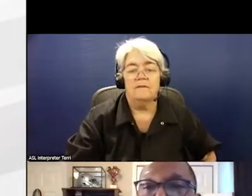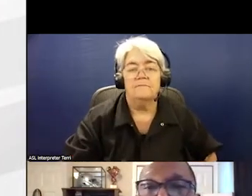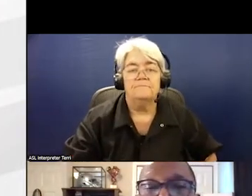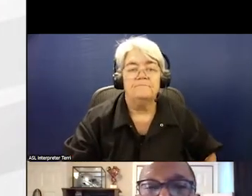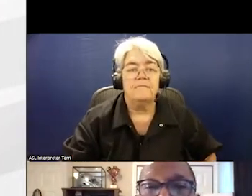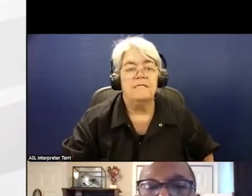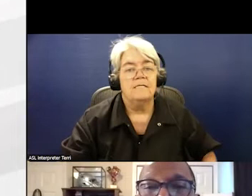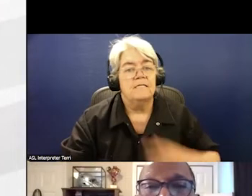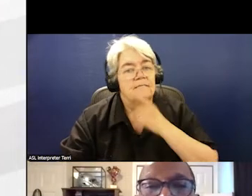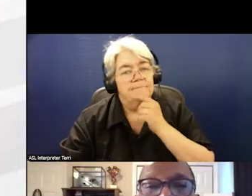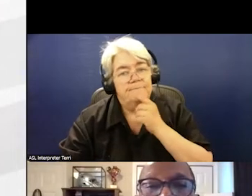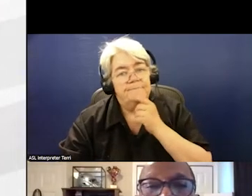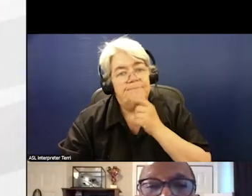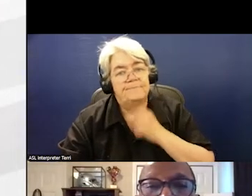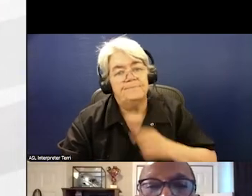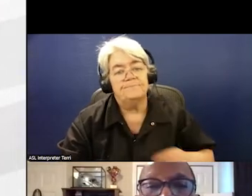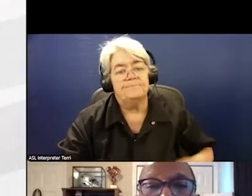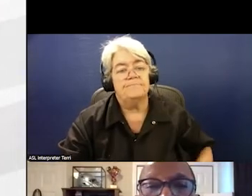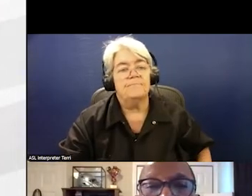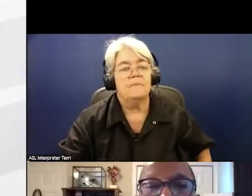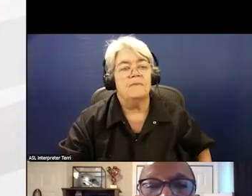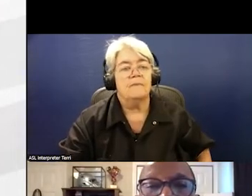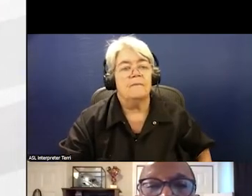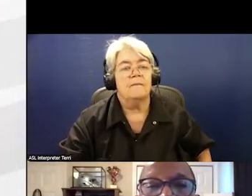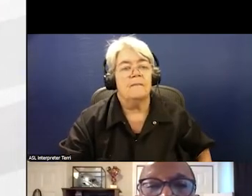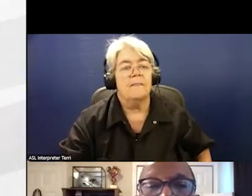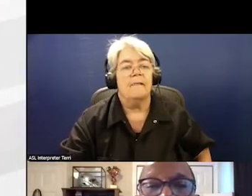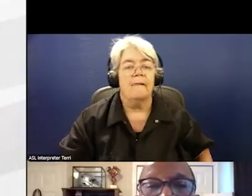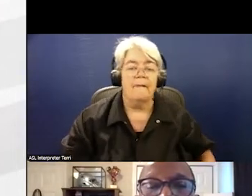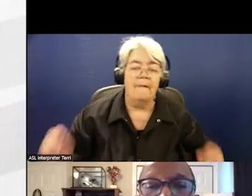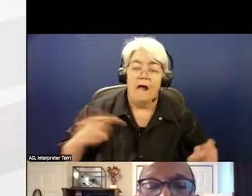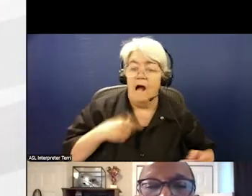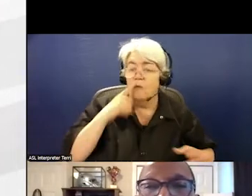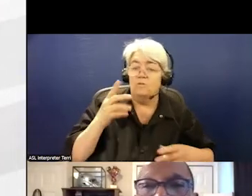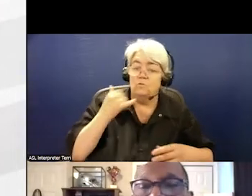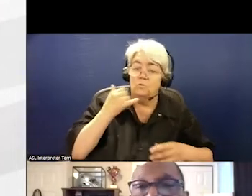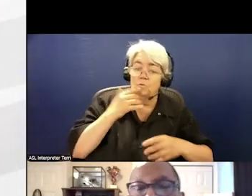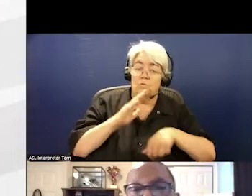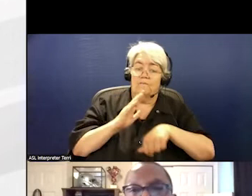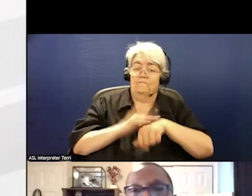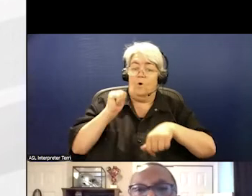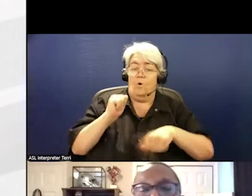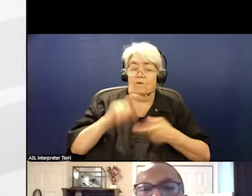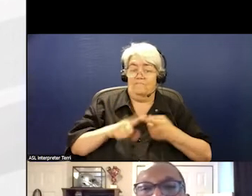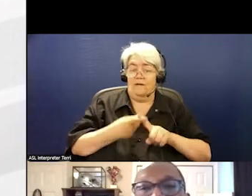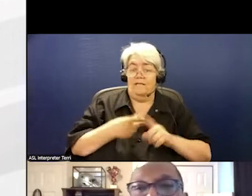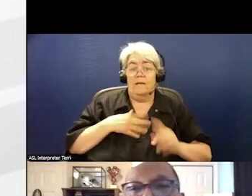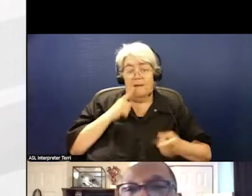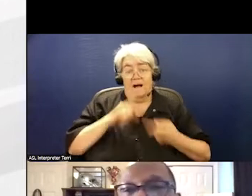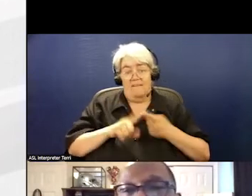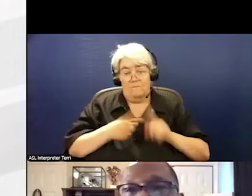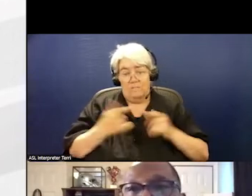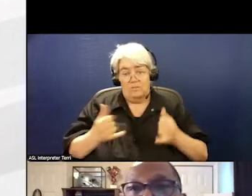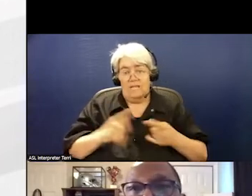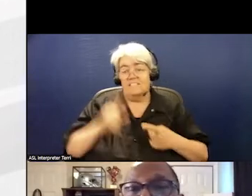Okay, well, I would like to phone a friend. And my friend today is going to be one of the